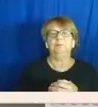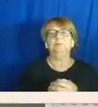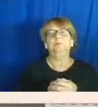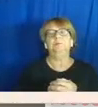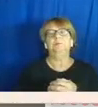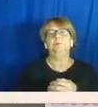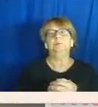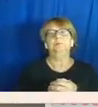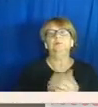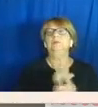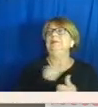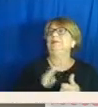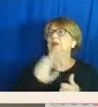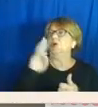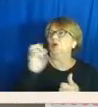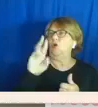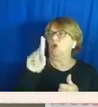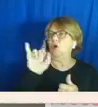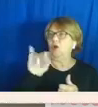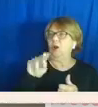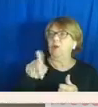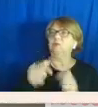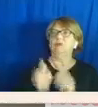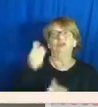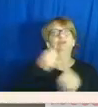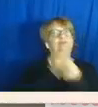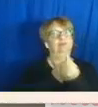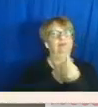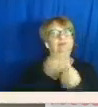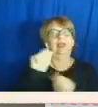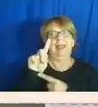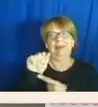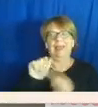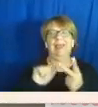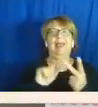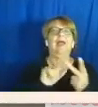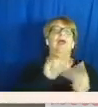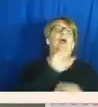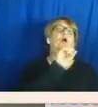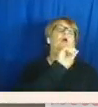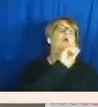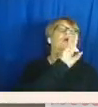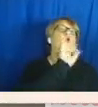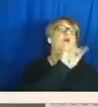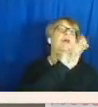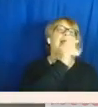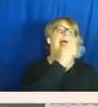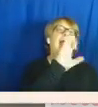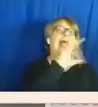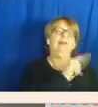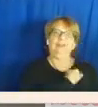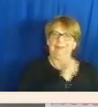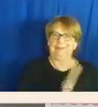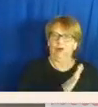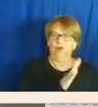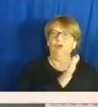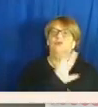Senator Harkin, who was the chief sponsor of the ADA, Senator Orrin Hatch, who was the